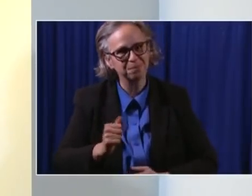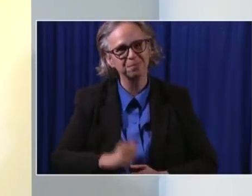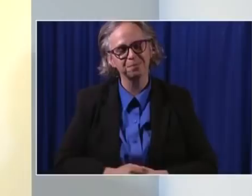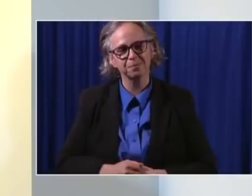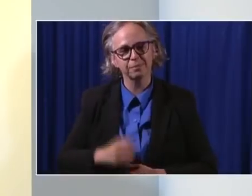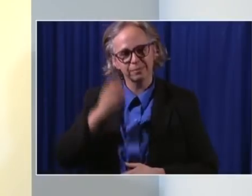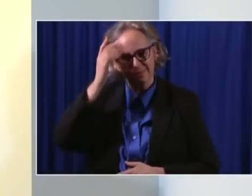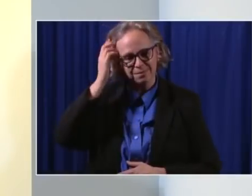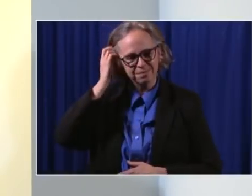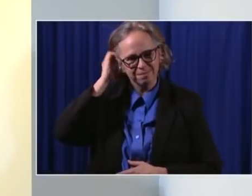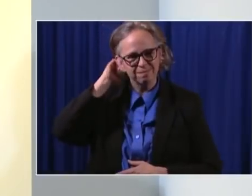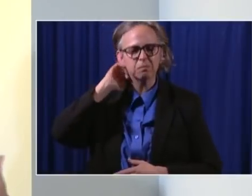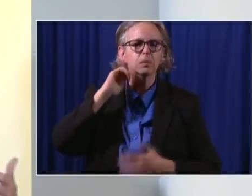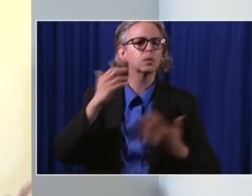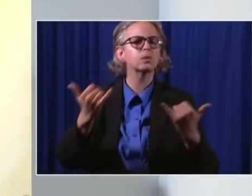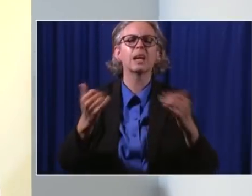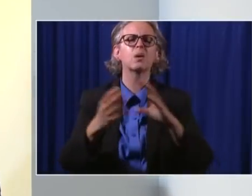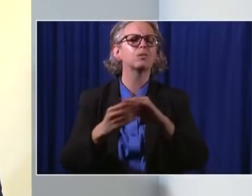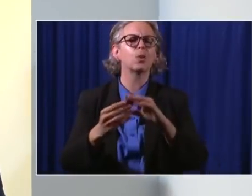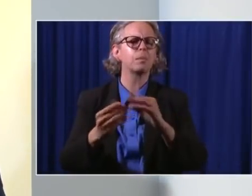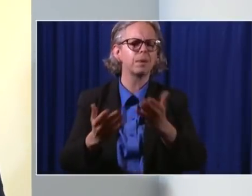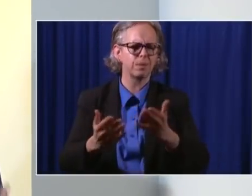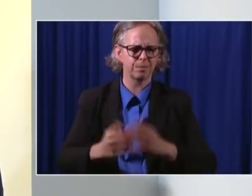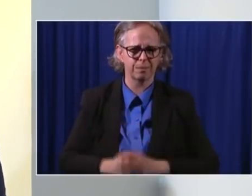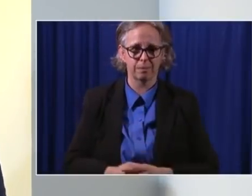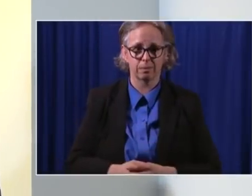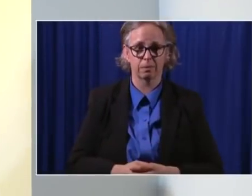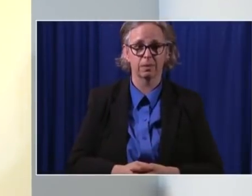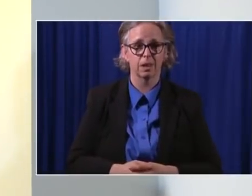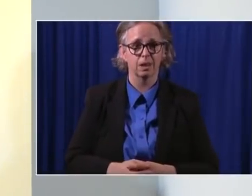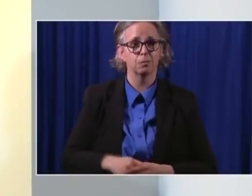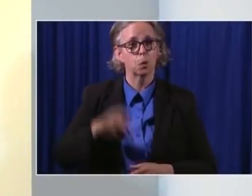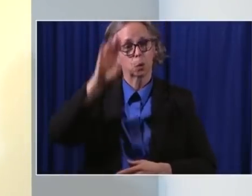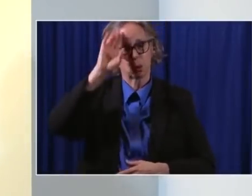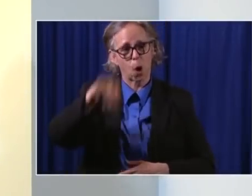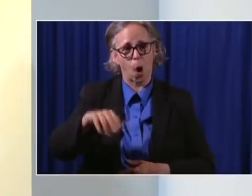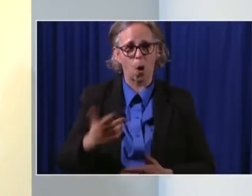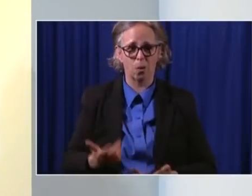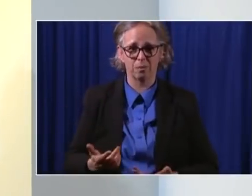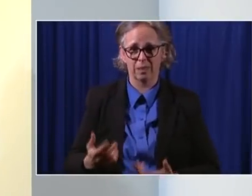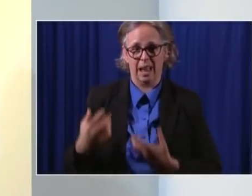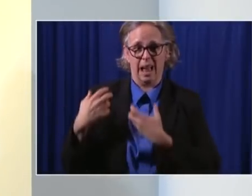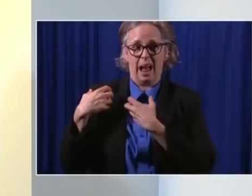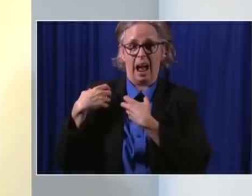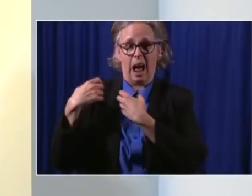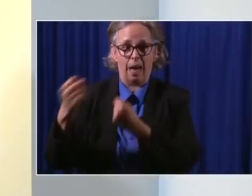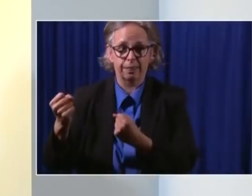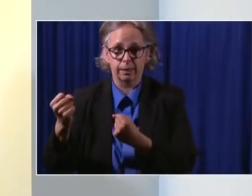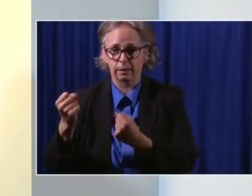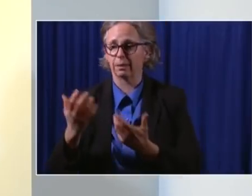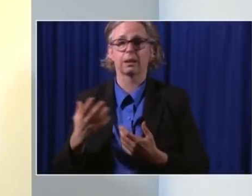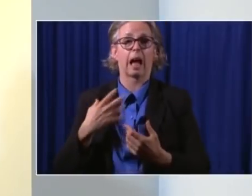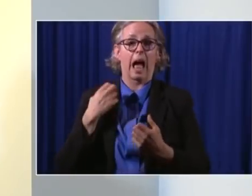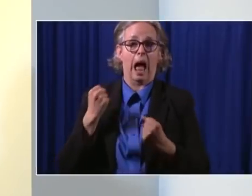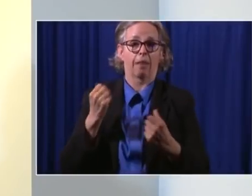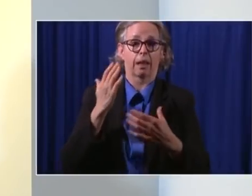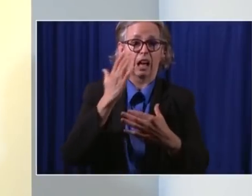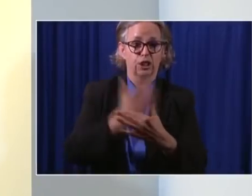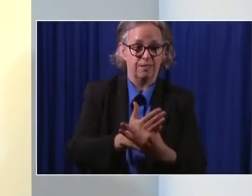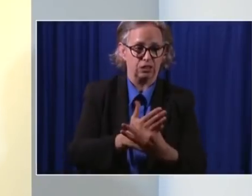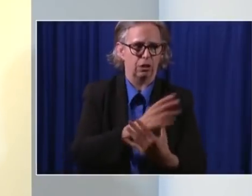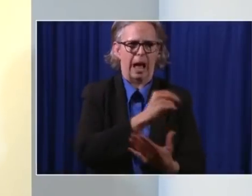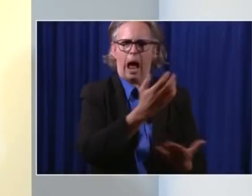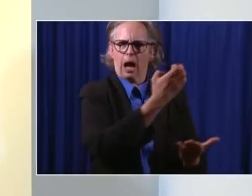about the connection between health and health interventions and our economy. And if